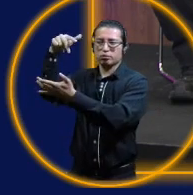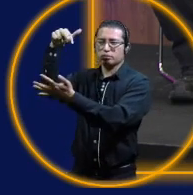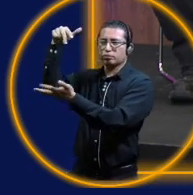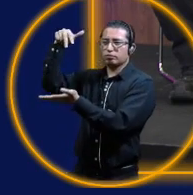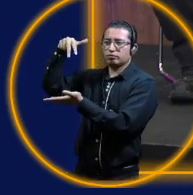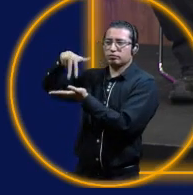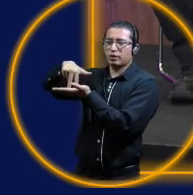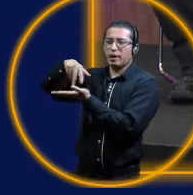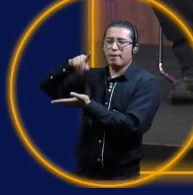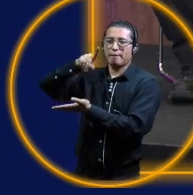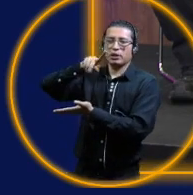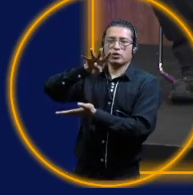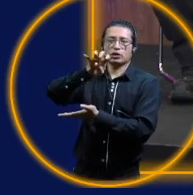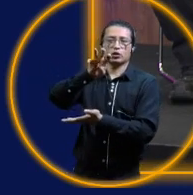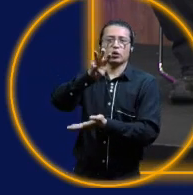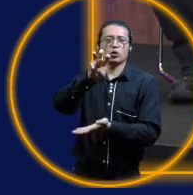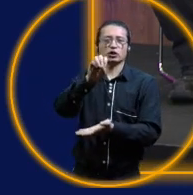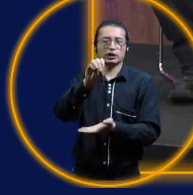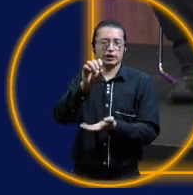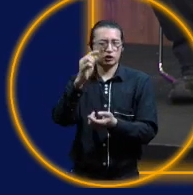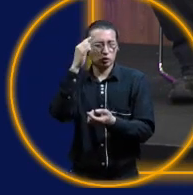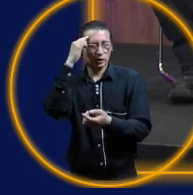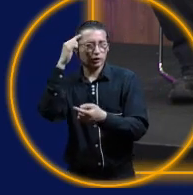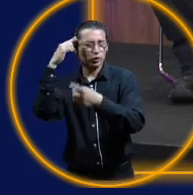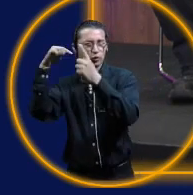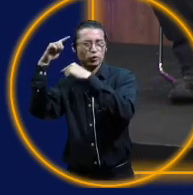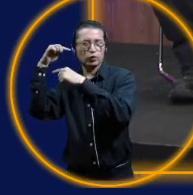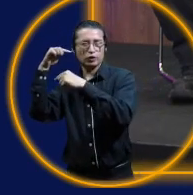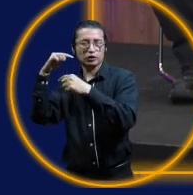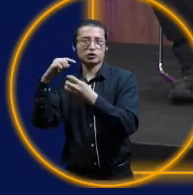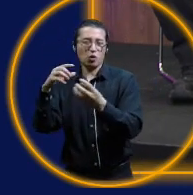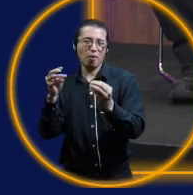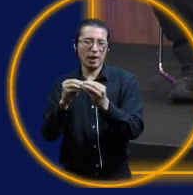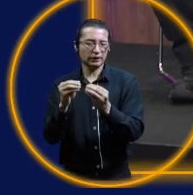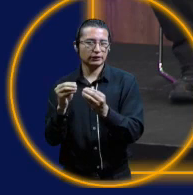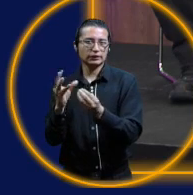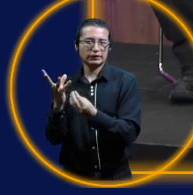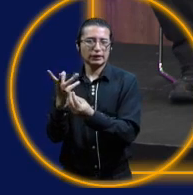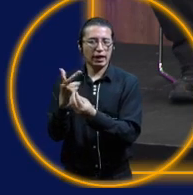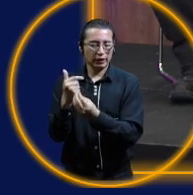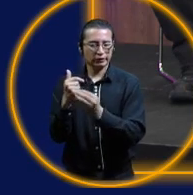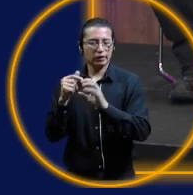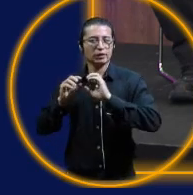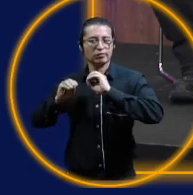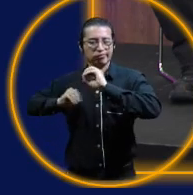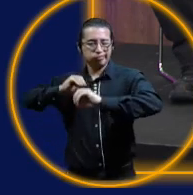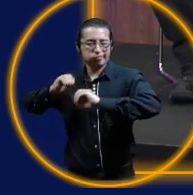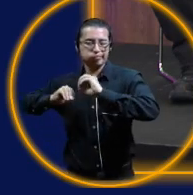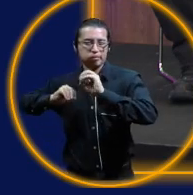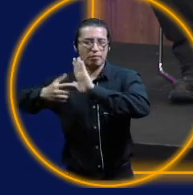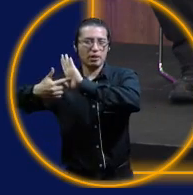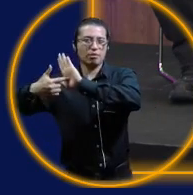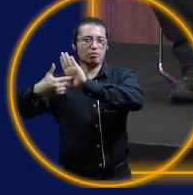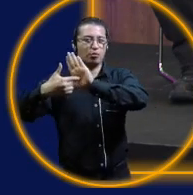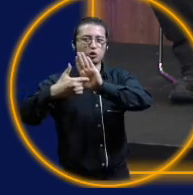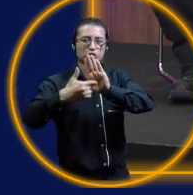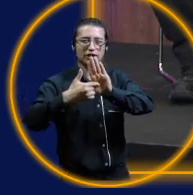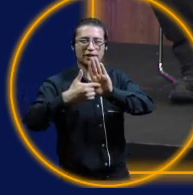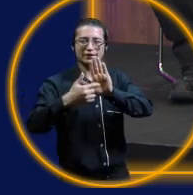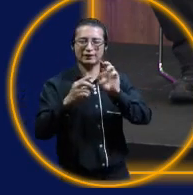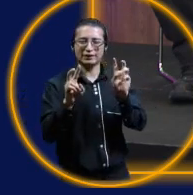maybe. You know, like there's just less to like capture your attention and like less like studies about